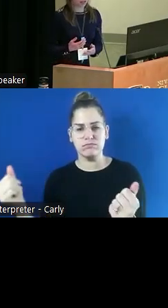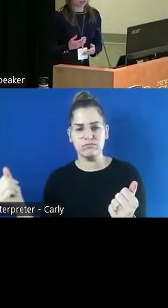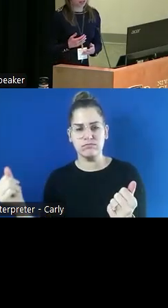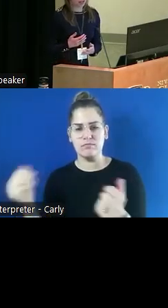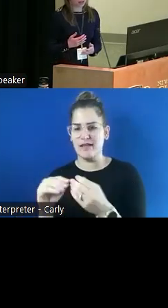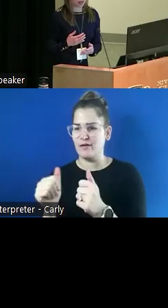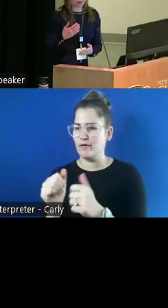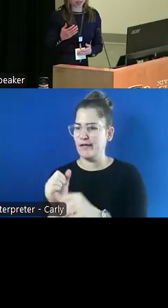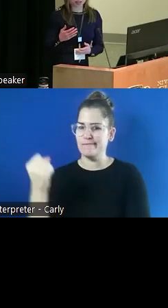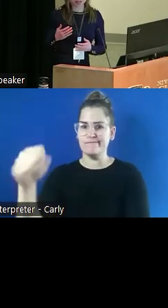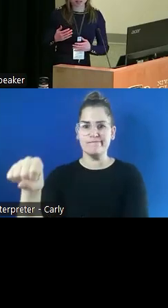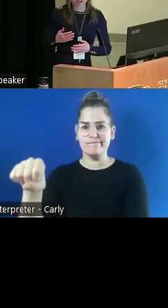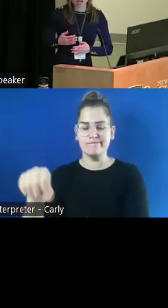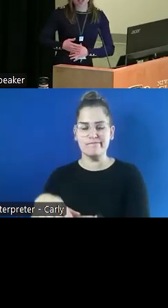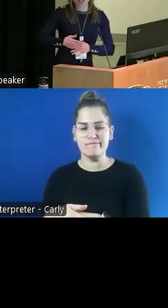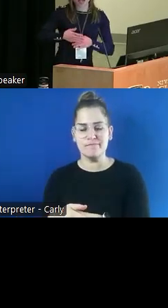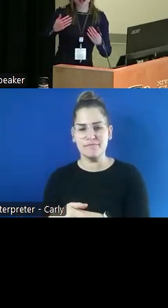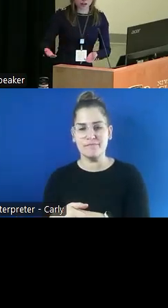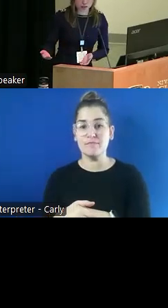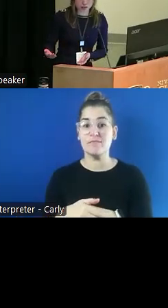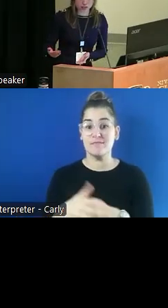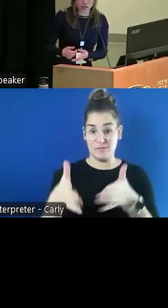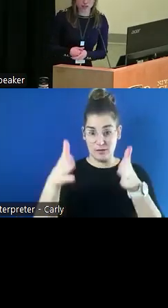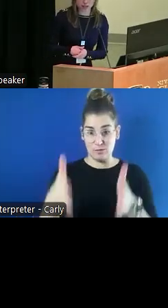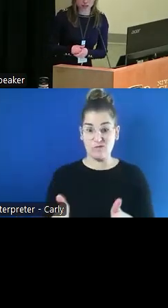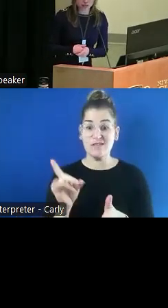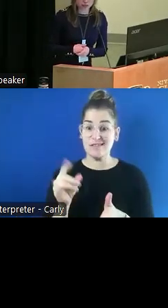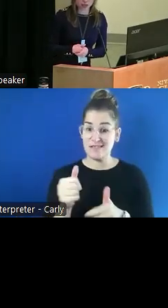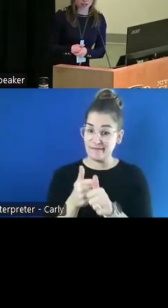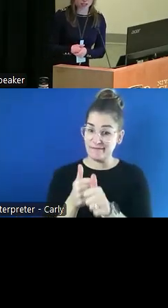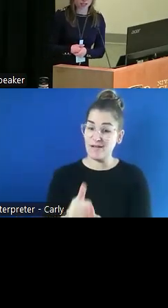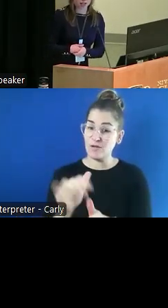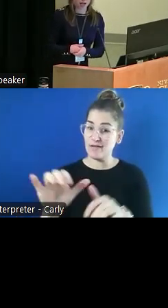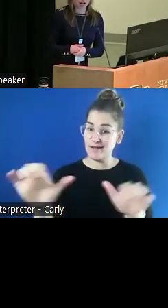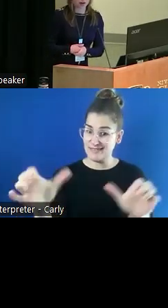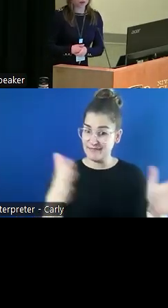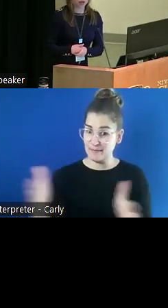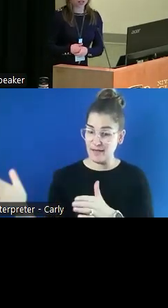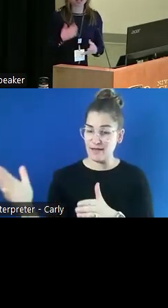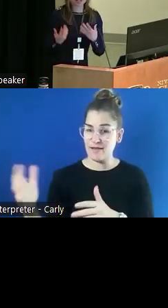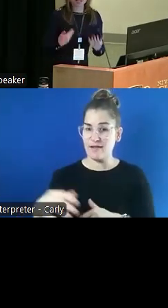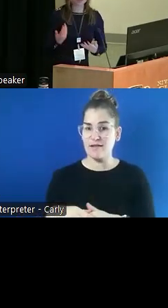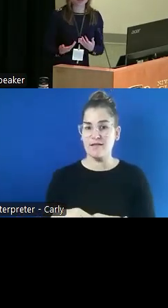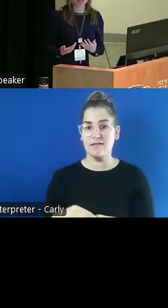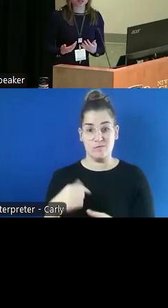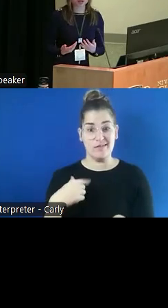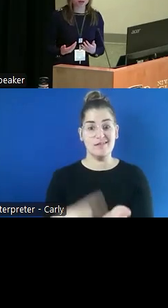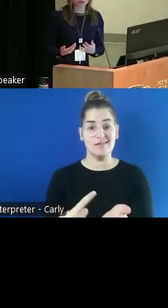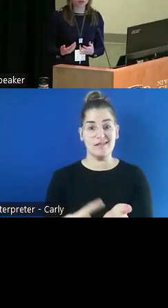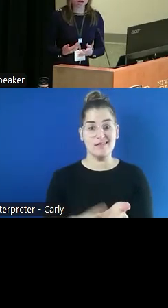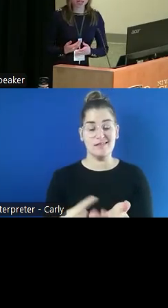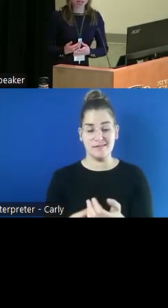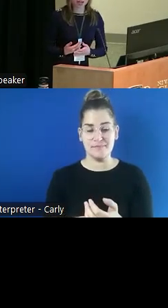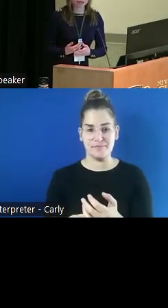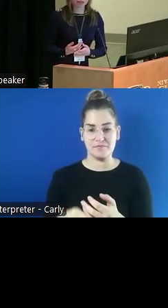When the subject actually carried out their activity plan, we discussed afterwards, like,